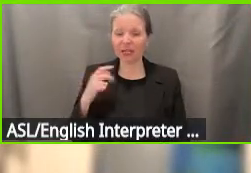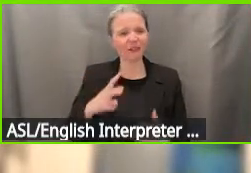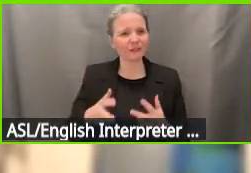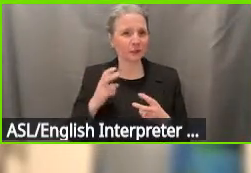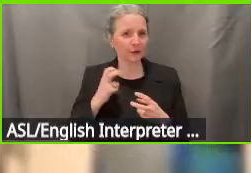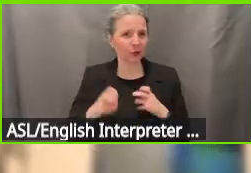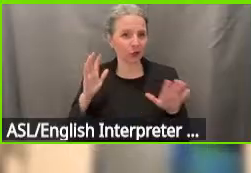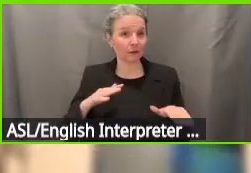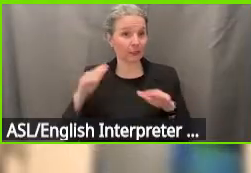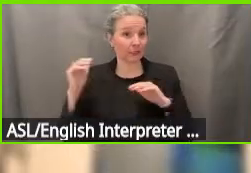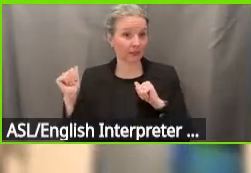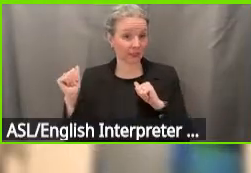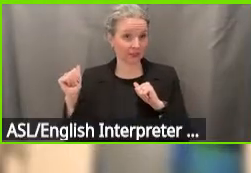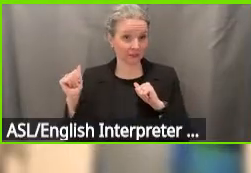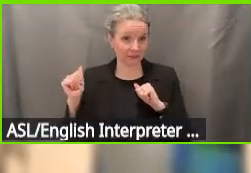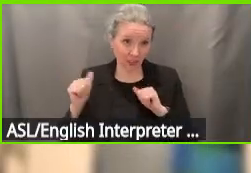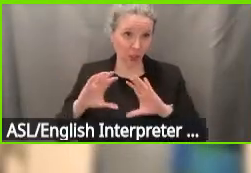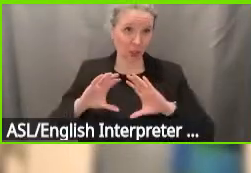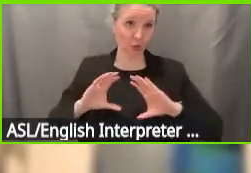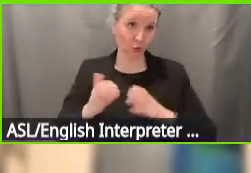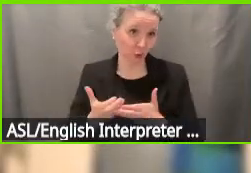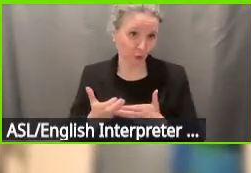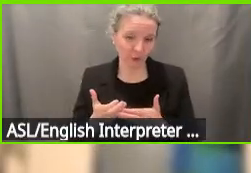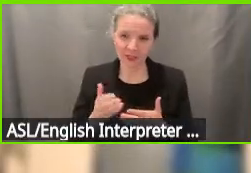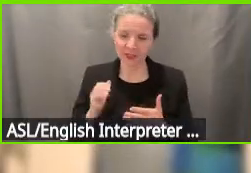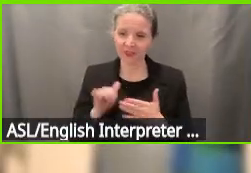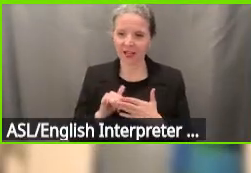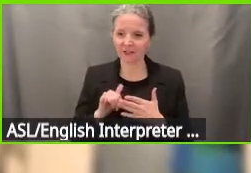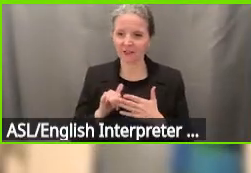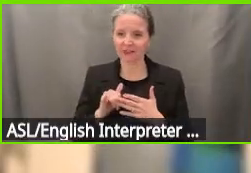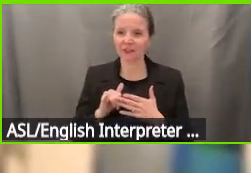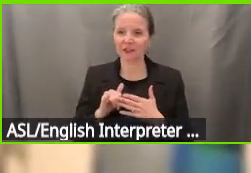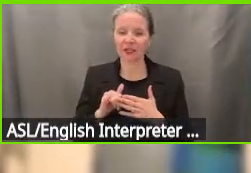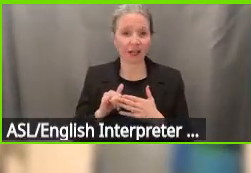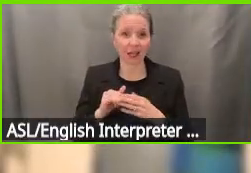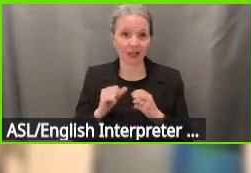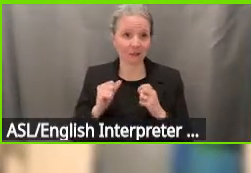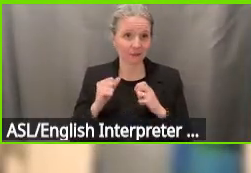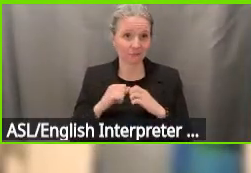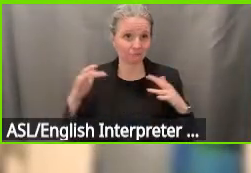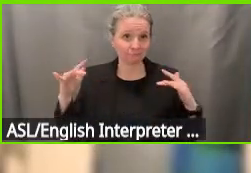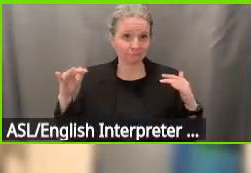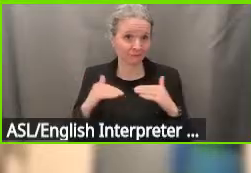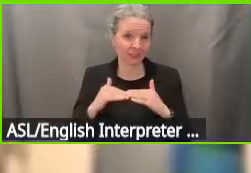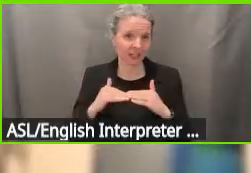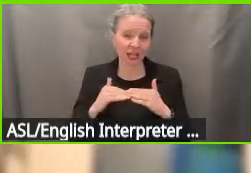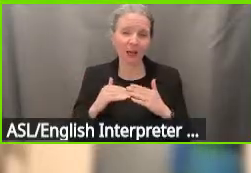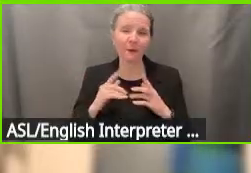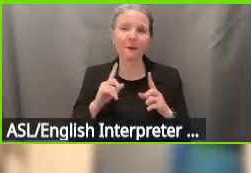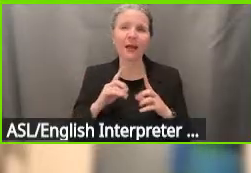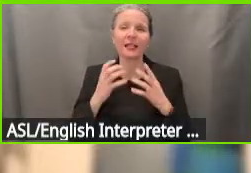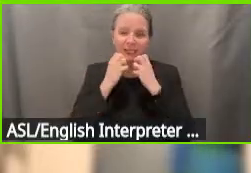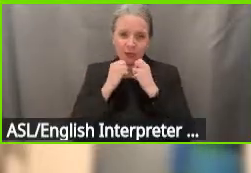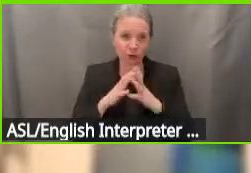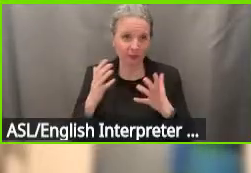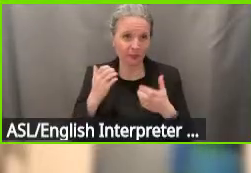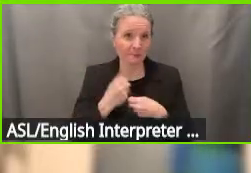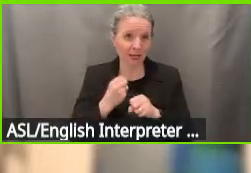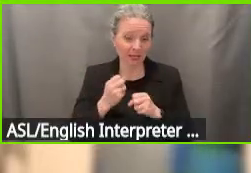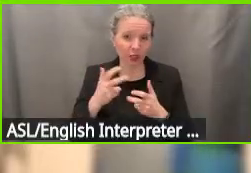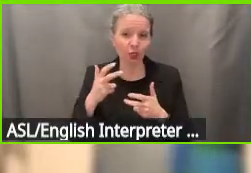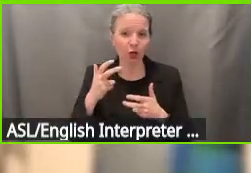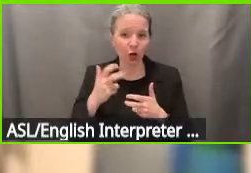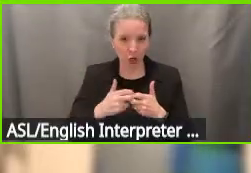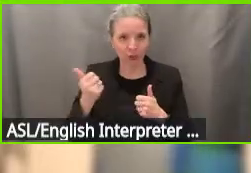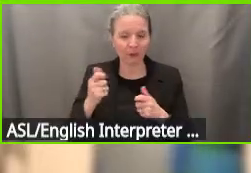difficult leading a group that is as disparate as we are and cares so much can sometimes make it even more